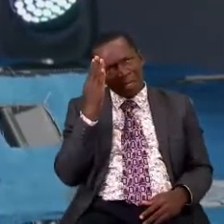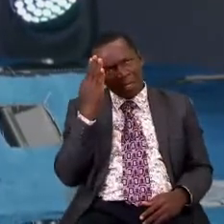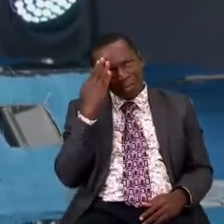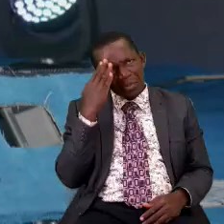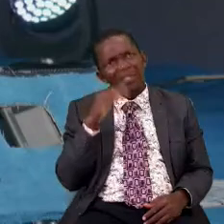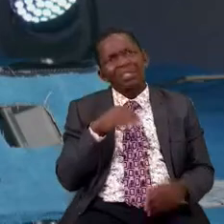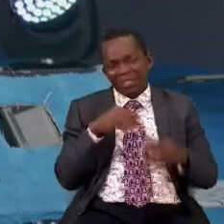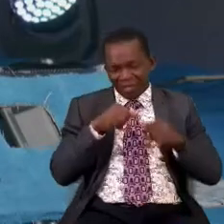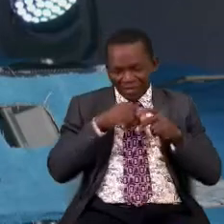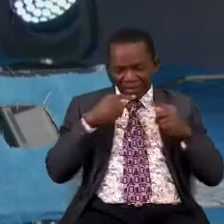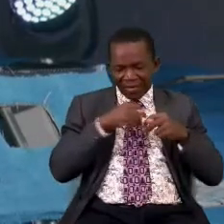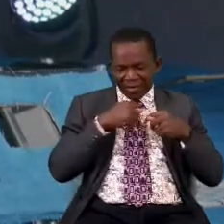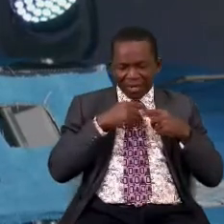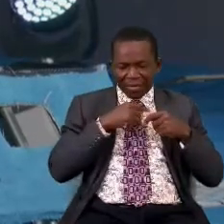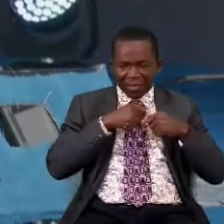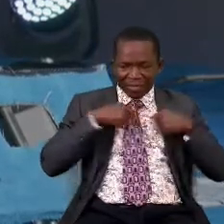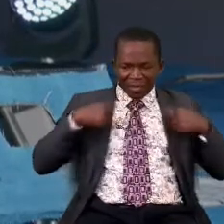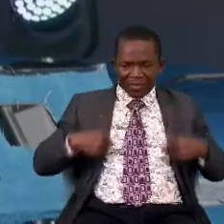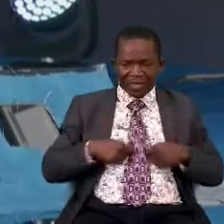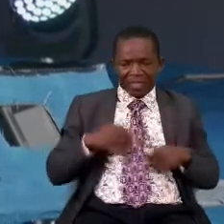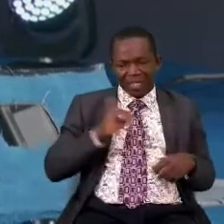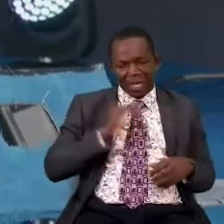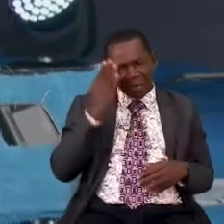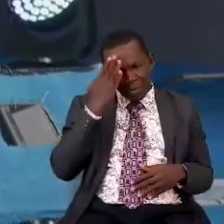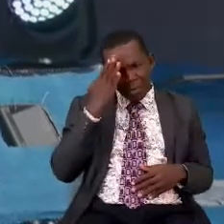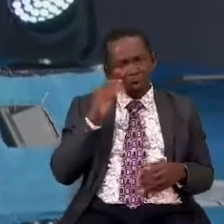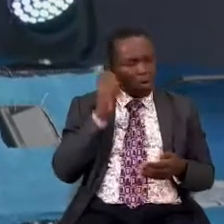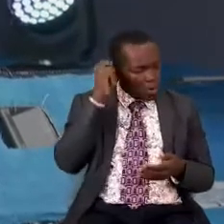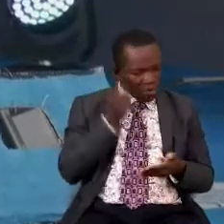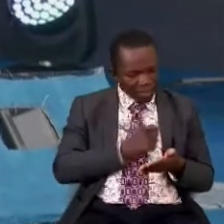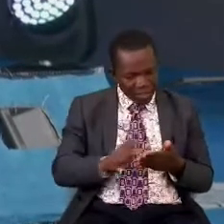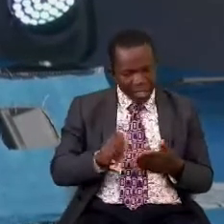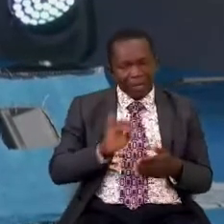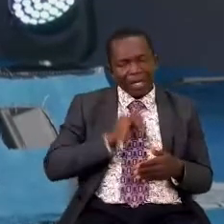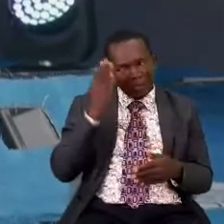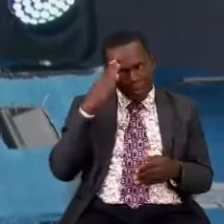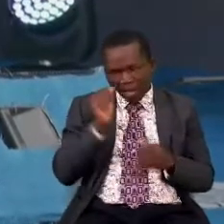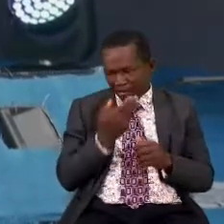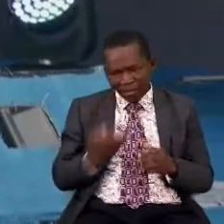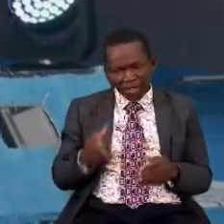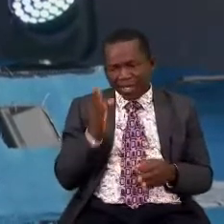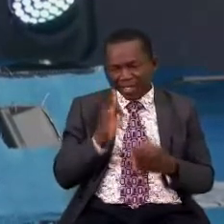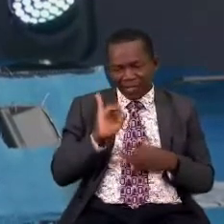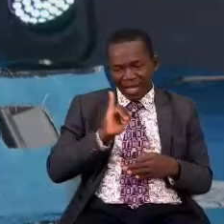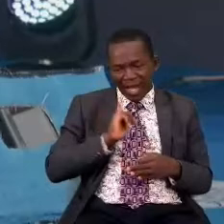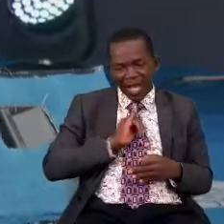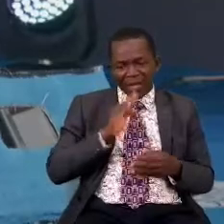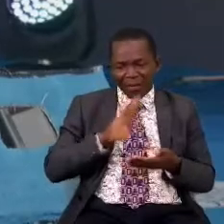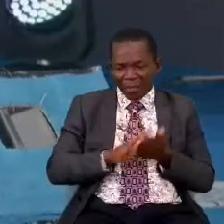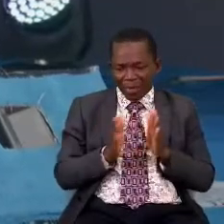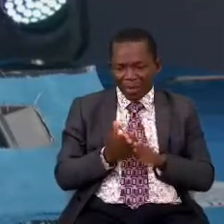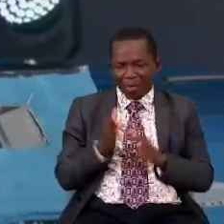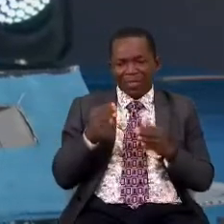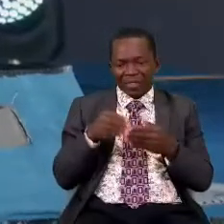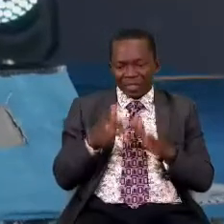of this apostolic team, I'm telling you, I'll round every one of them up. I know them. I know where